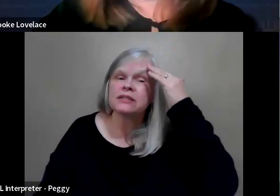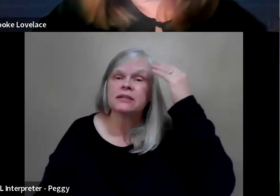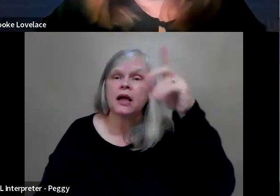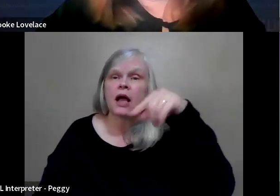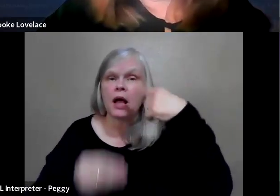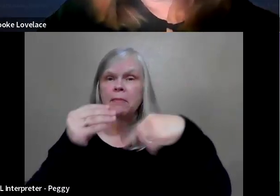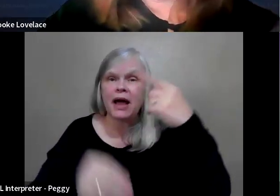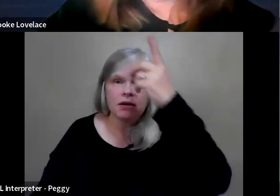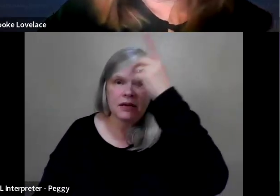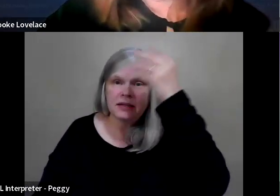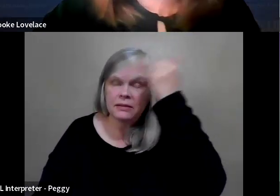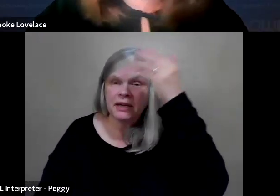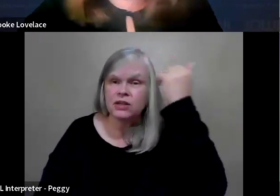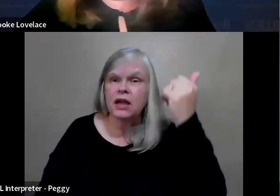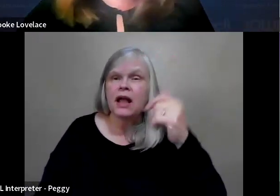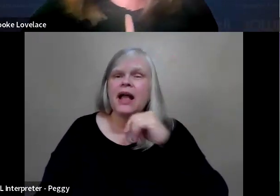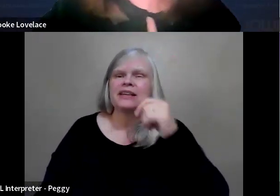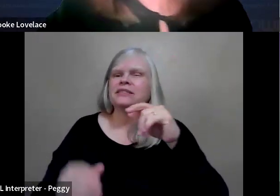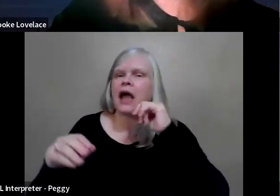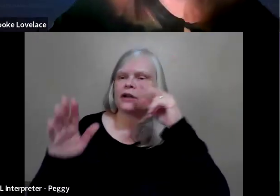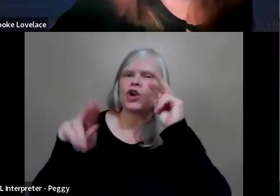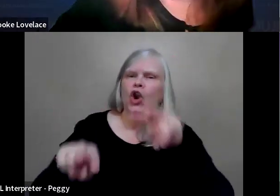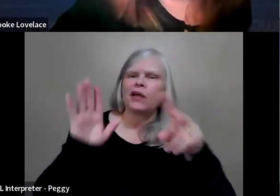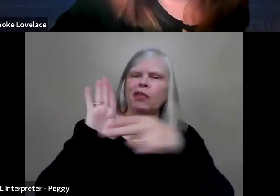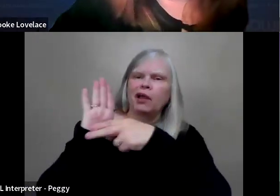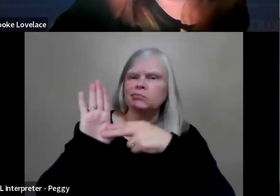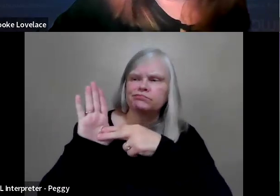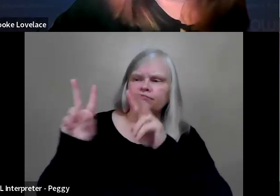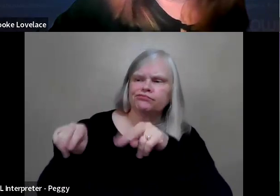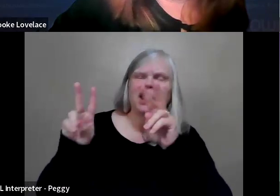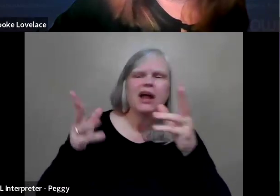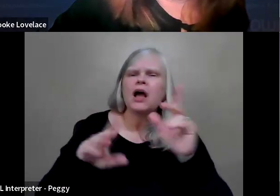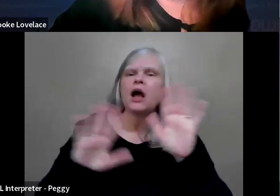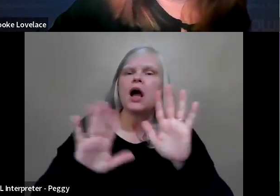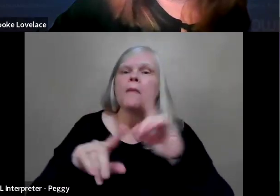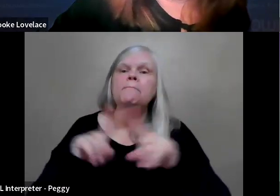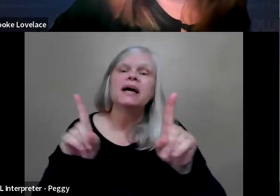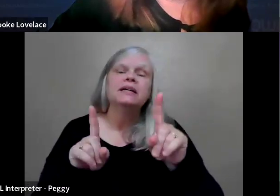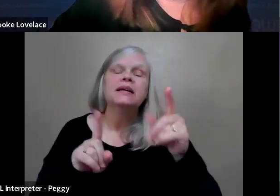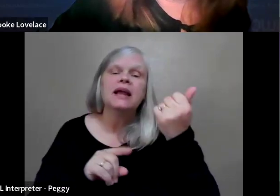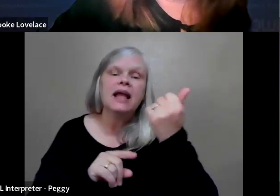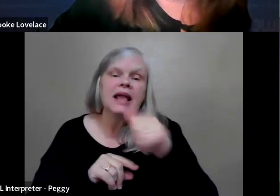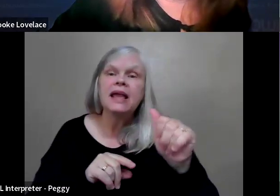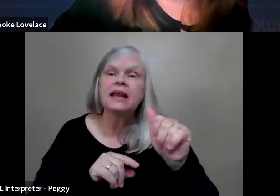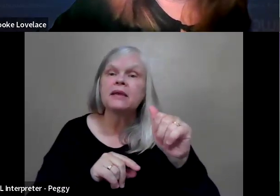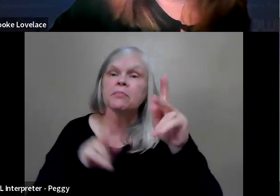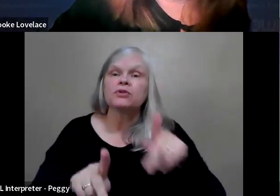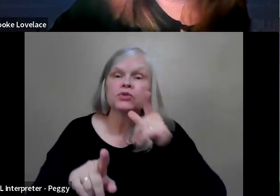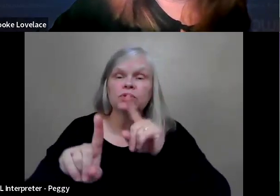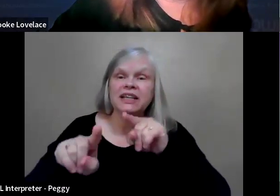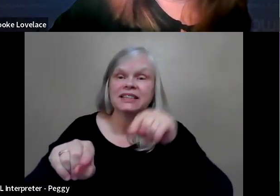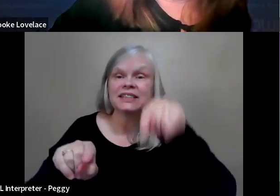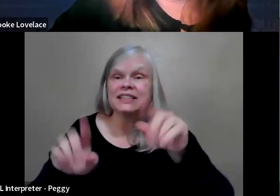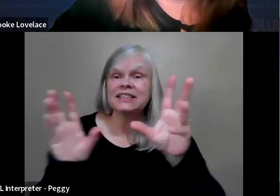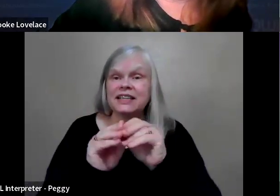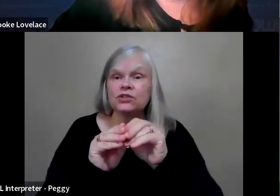stigma surrounding dementia. And again, we do that through education, and anyone who attends this session or similar